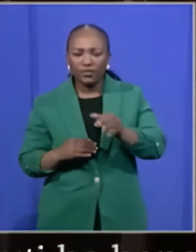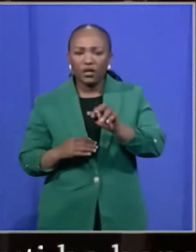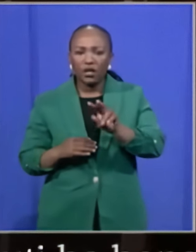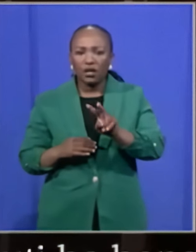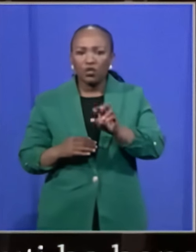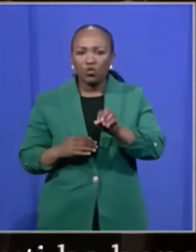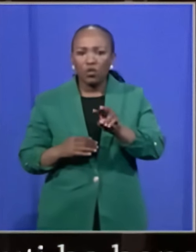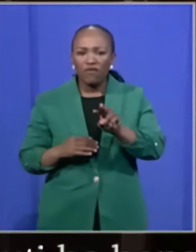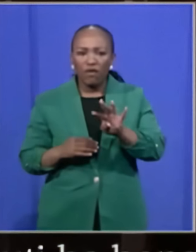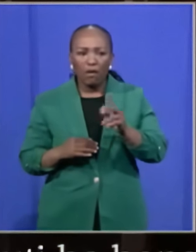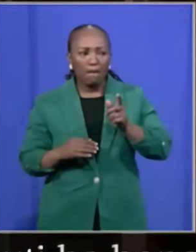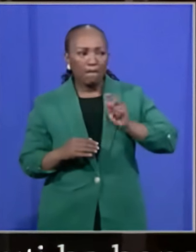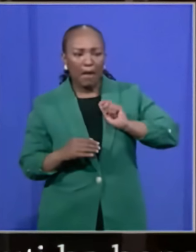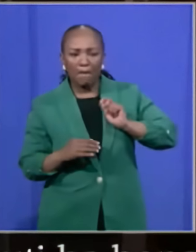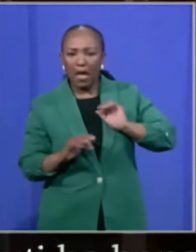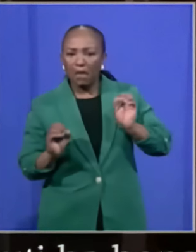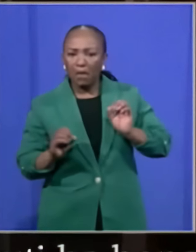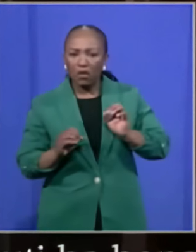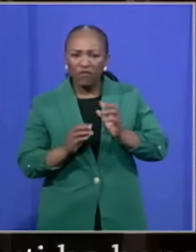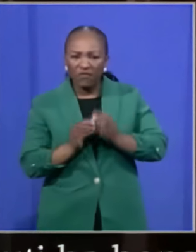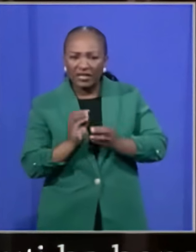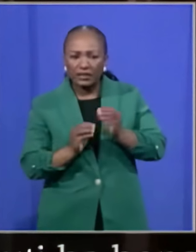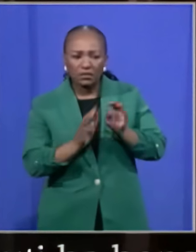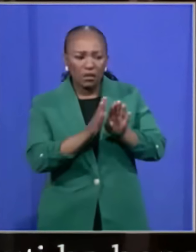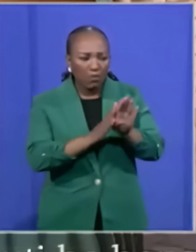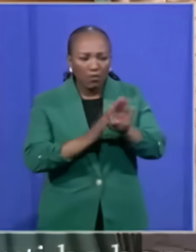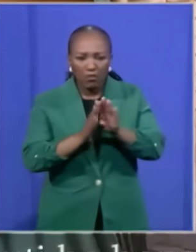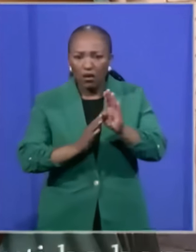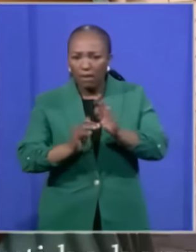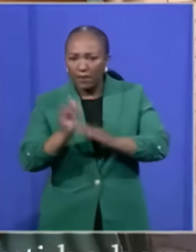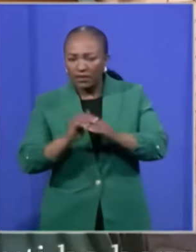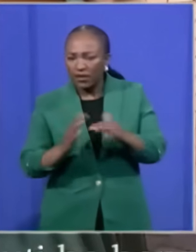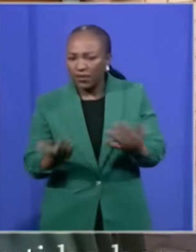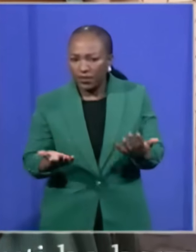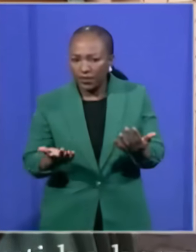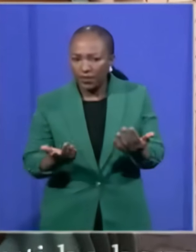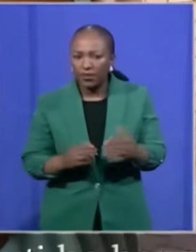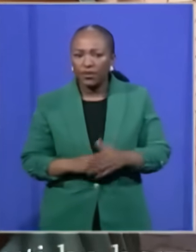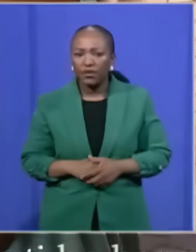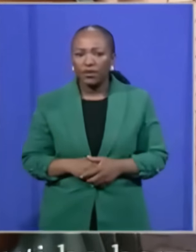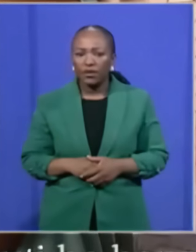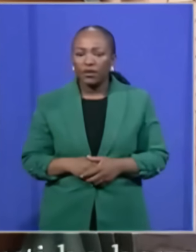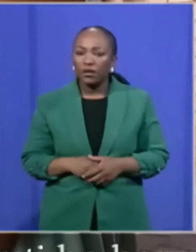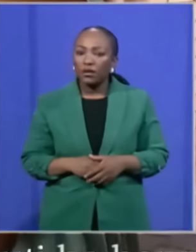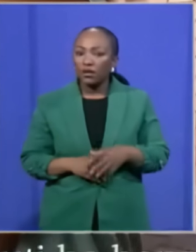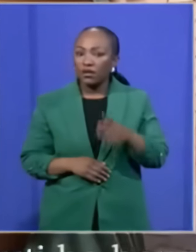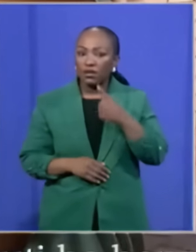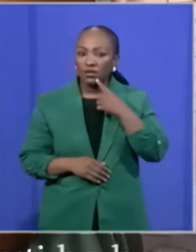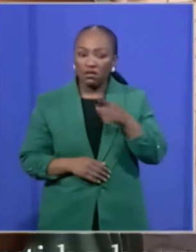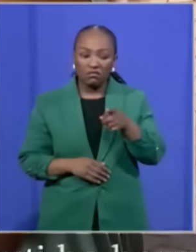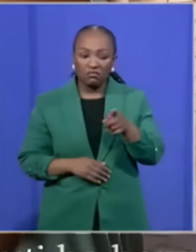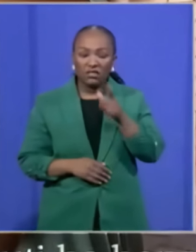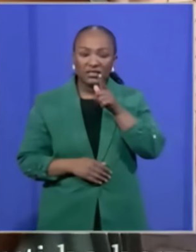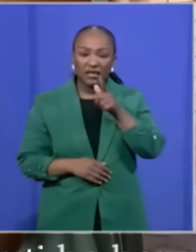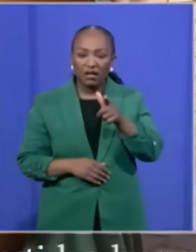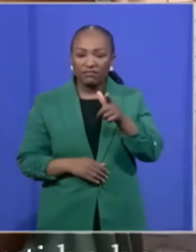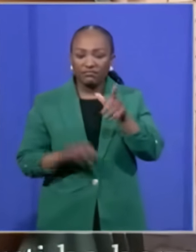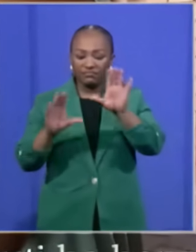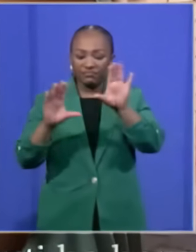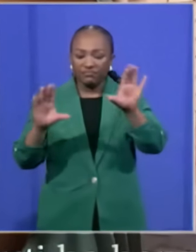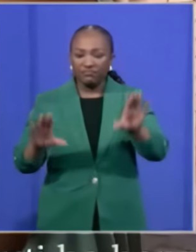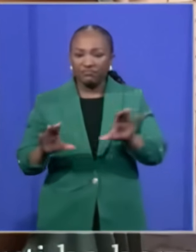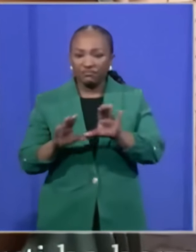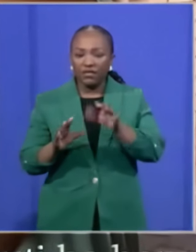are you expected to make improvements on your property so you can improve your grade? Ba re ba bolellwa ka moo ba senang mangolo a bontshang ba ina